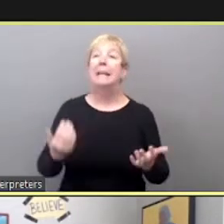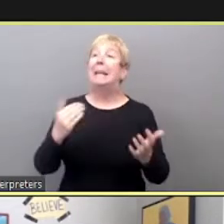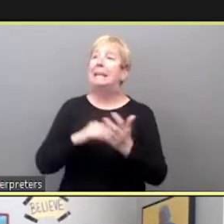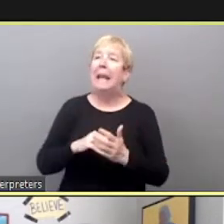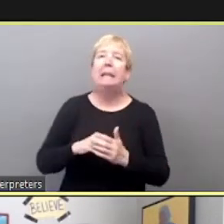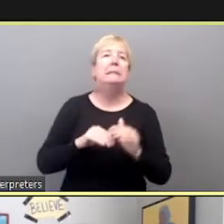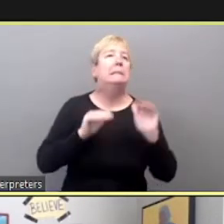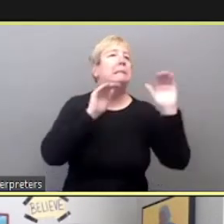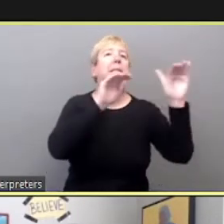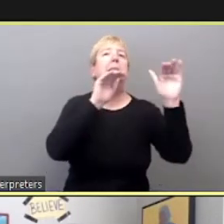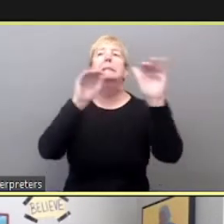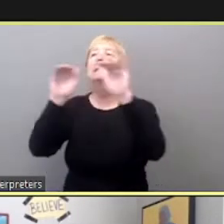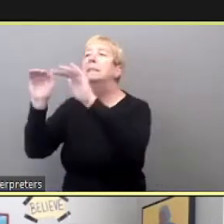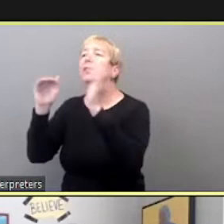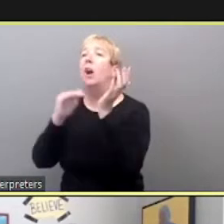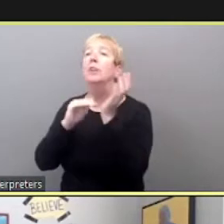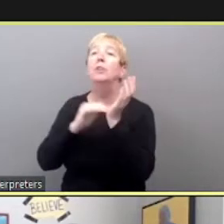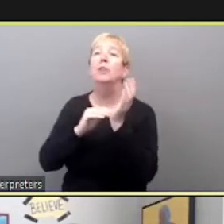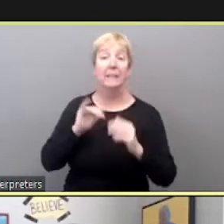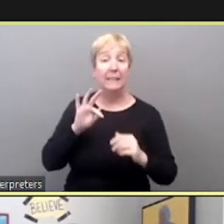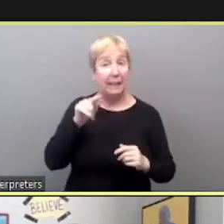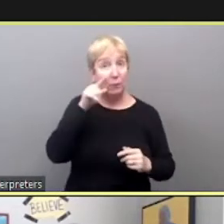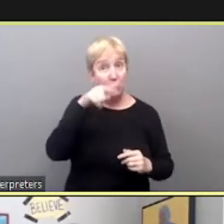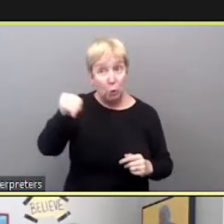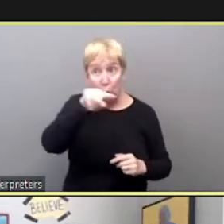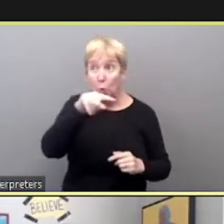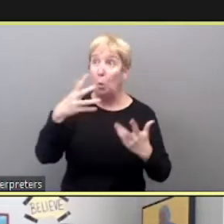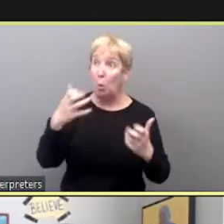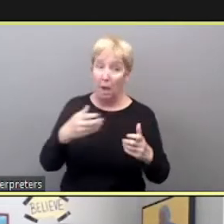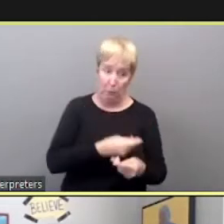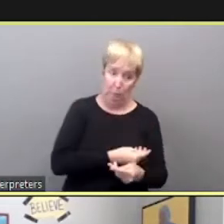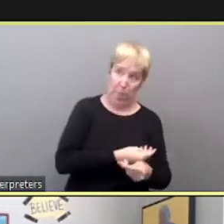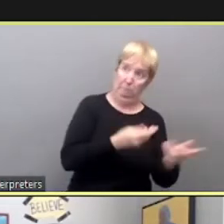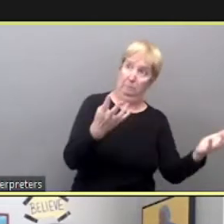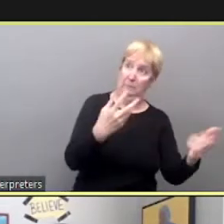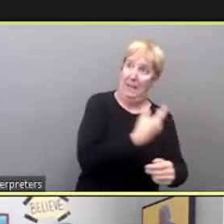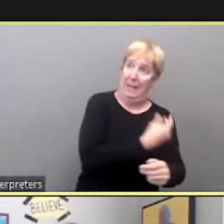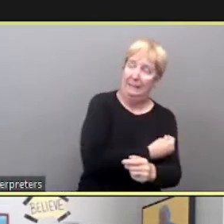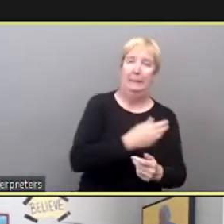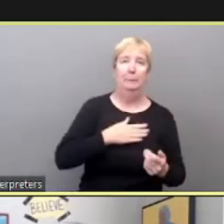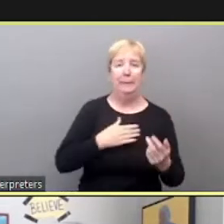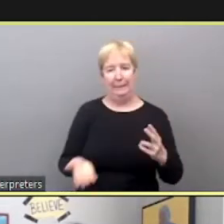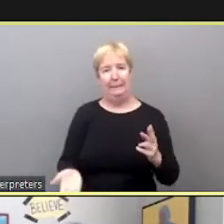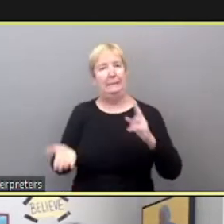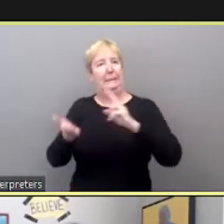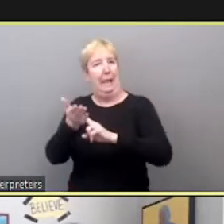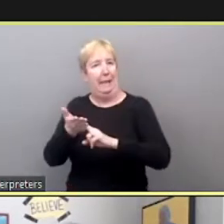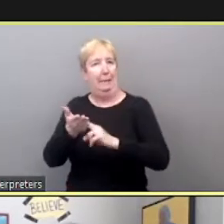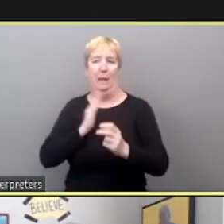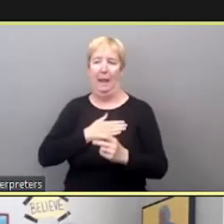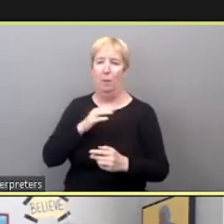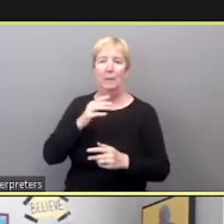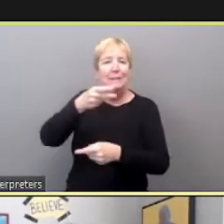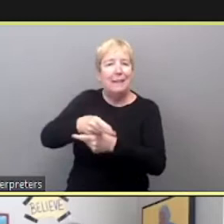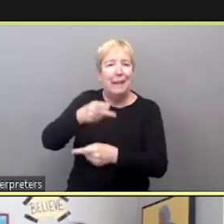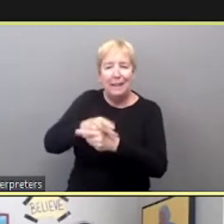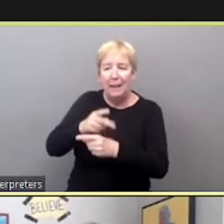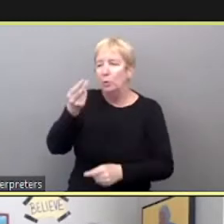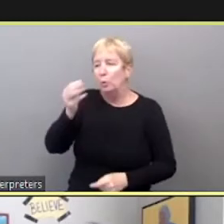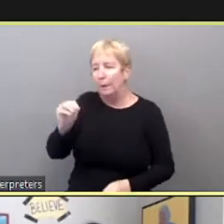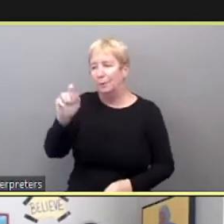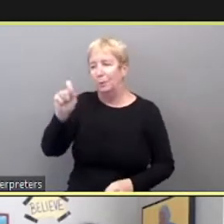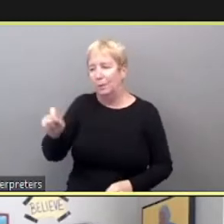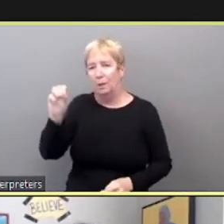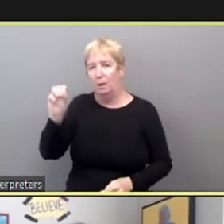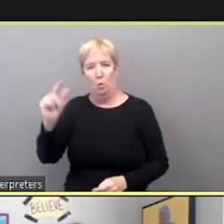who can get the vaccine to really sign up in our takecarenewmexico.org website. We're available